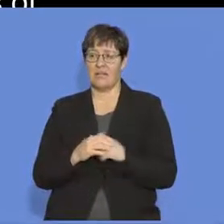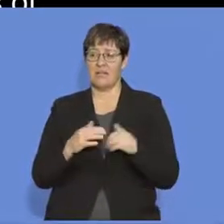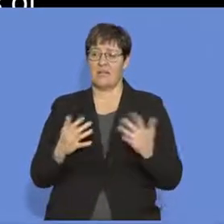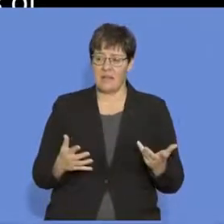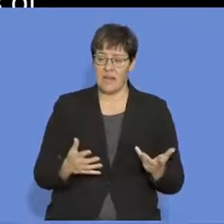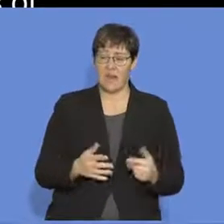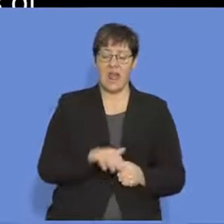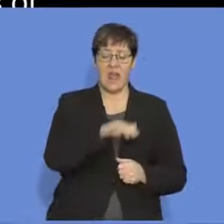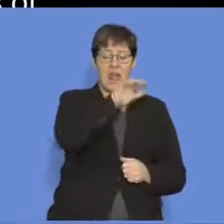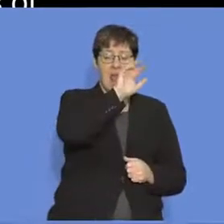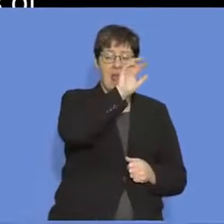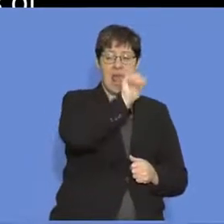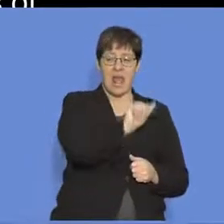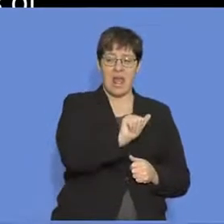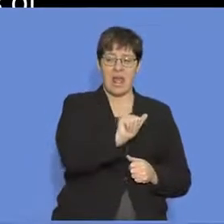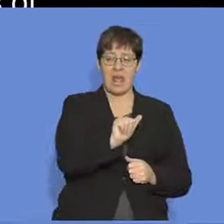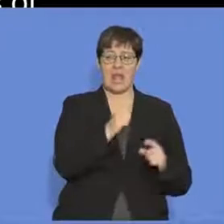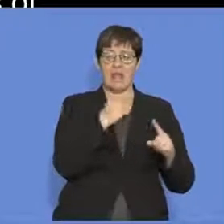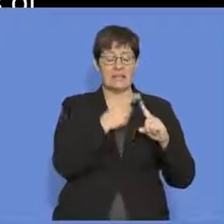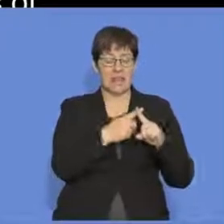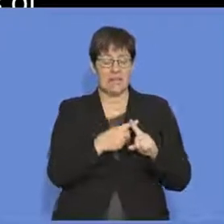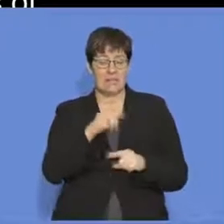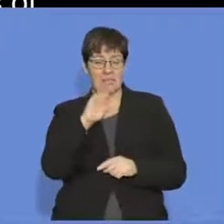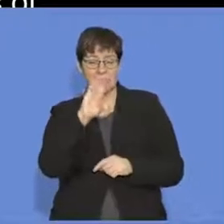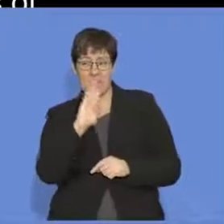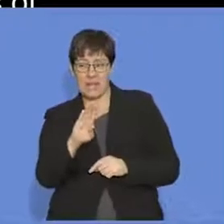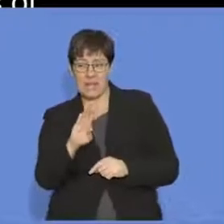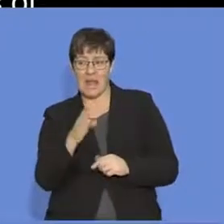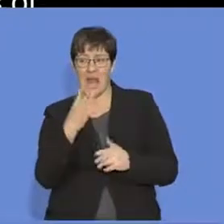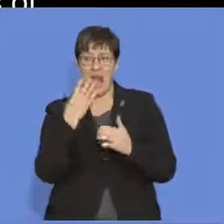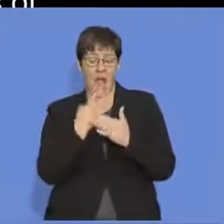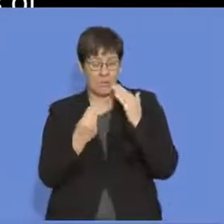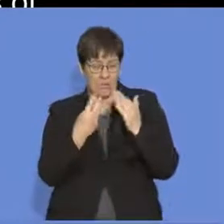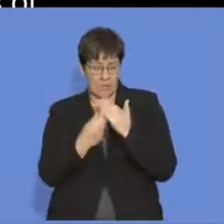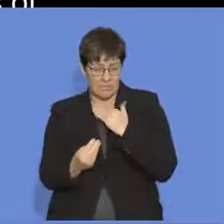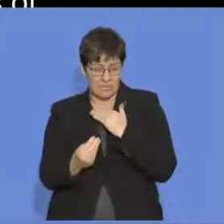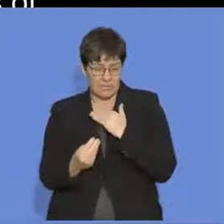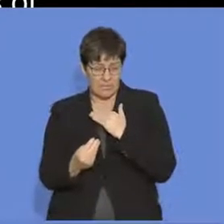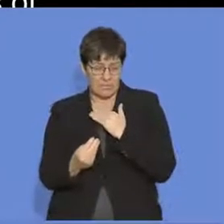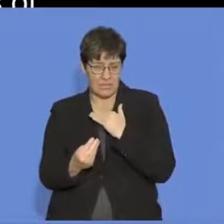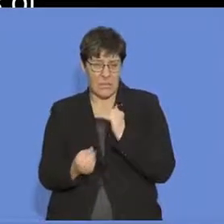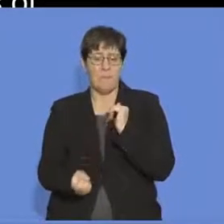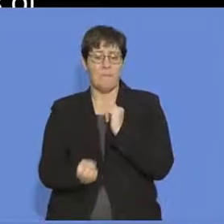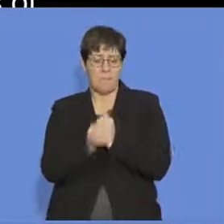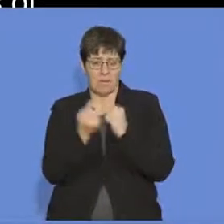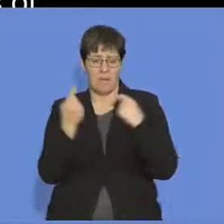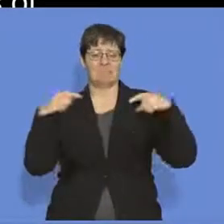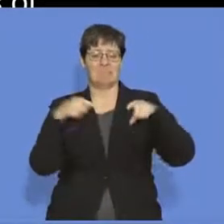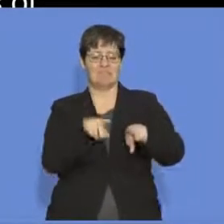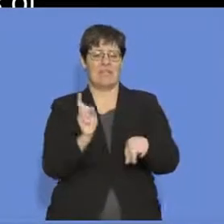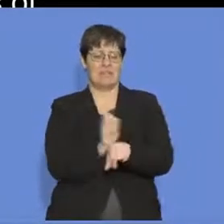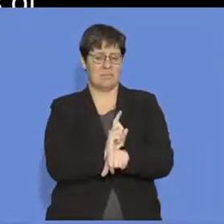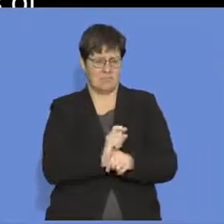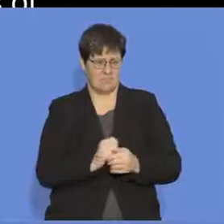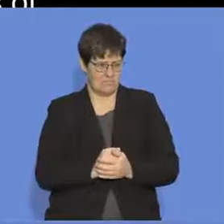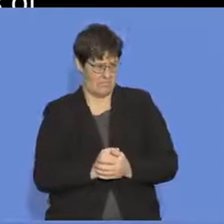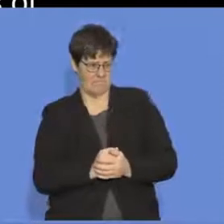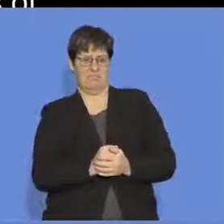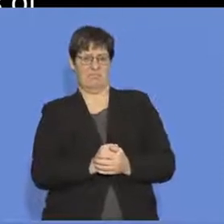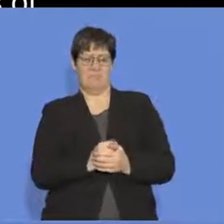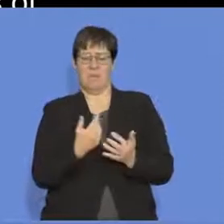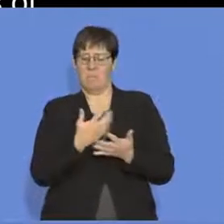B outcomes in event A and event B combined. What does that mean? I mean, it looks